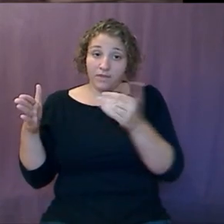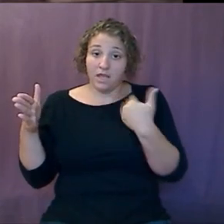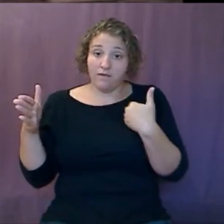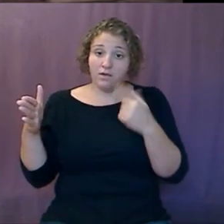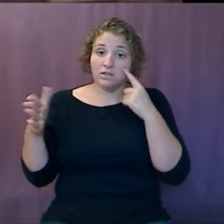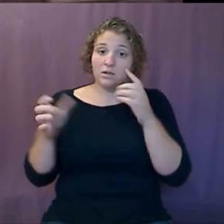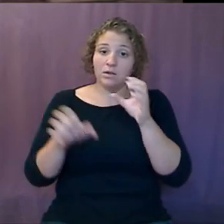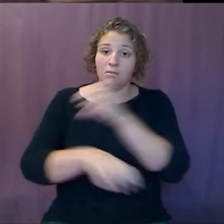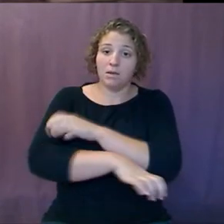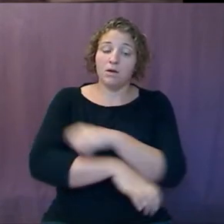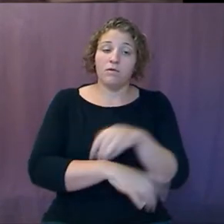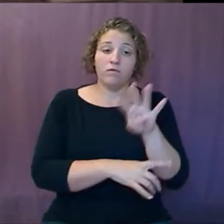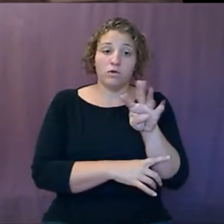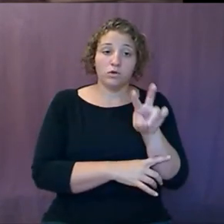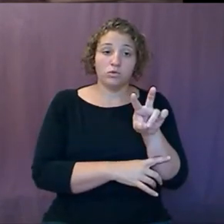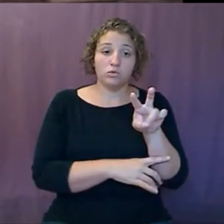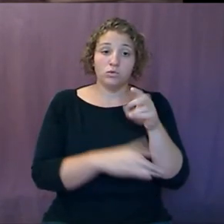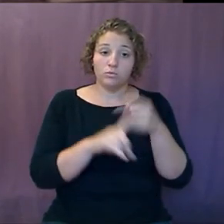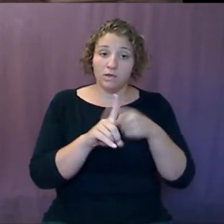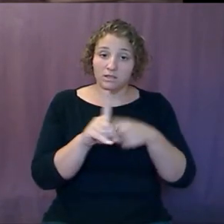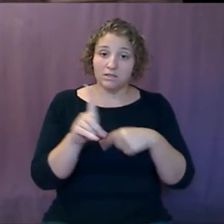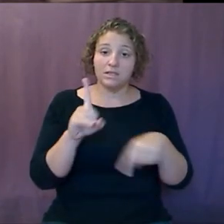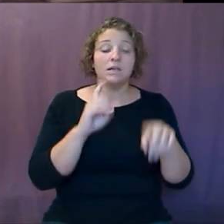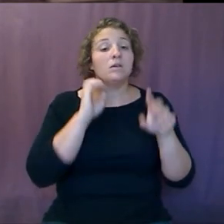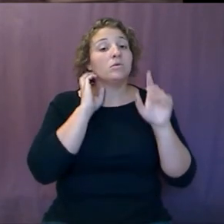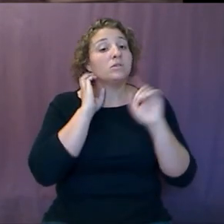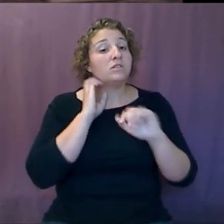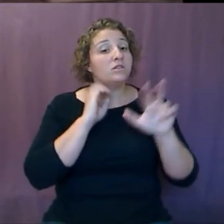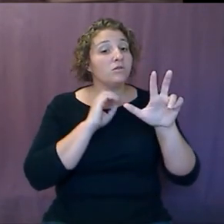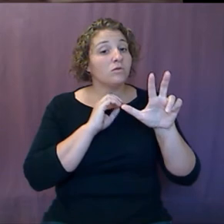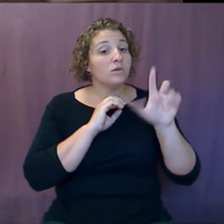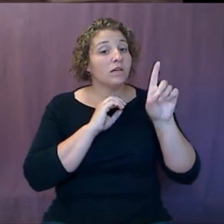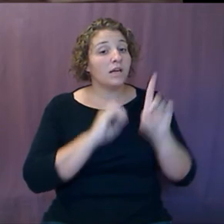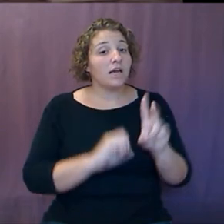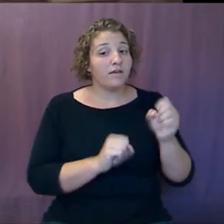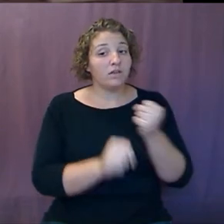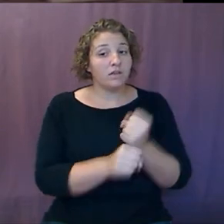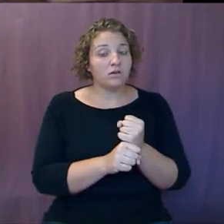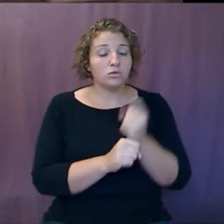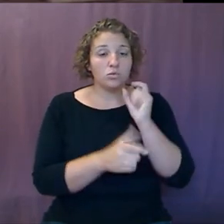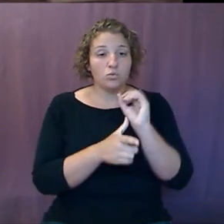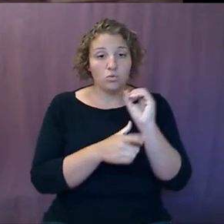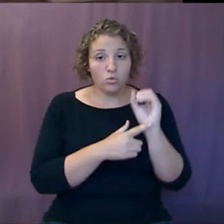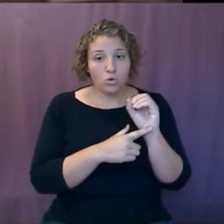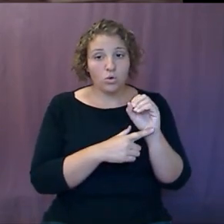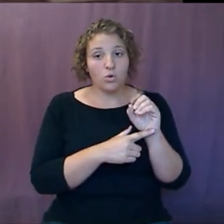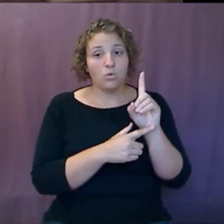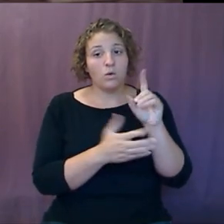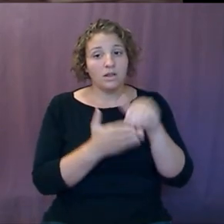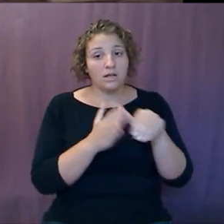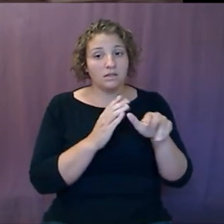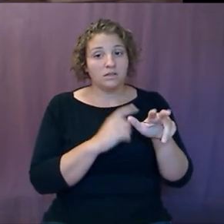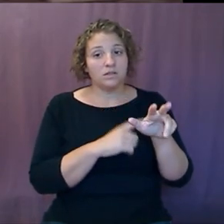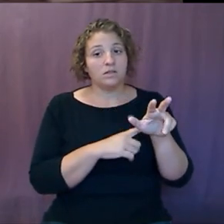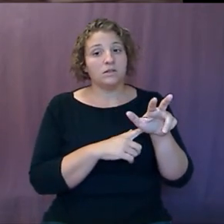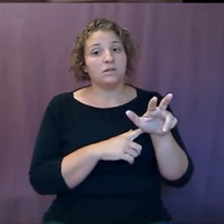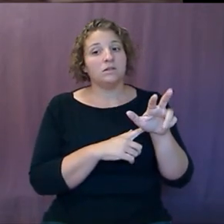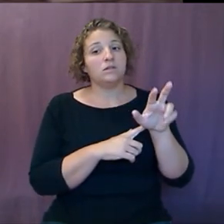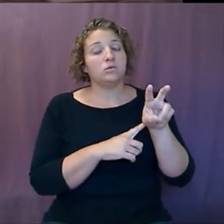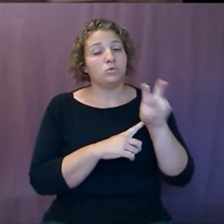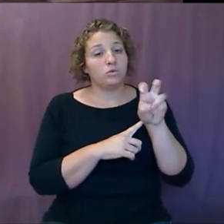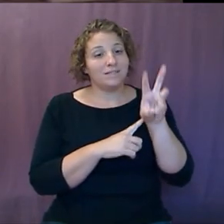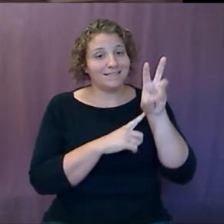months which you know is three and a half years or if you're using a Babylonian calendar it's 1260 days and so verse 6 he